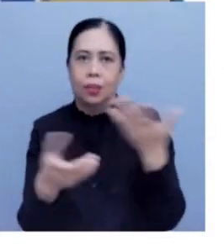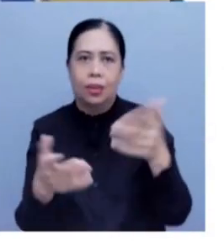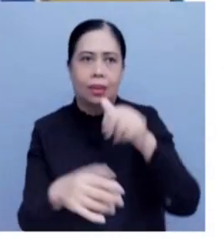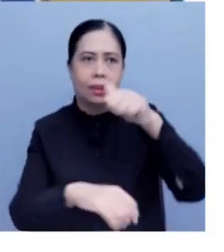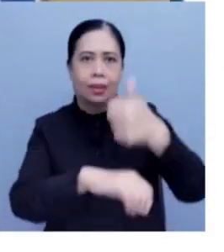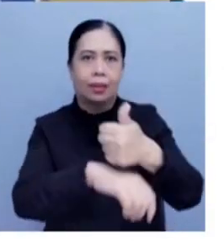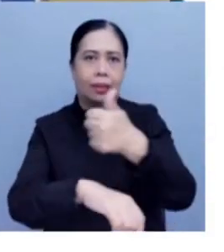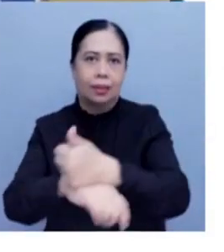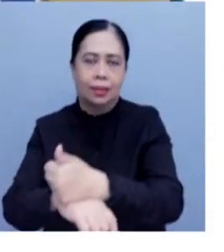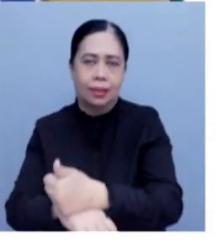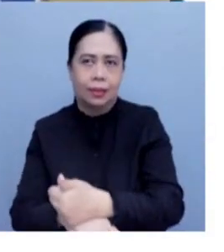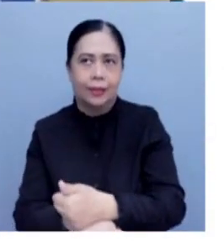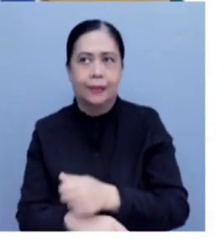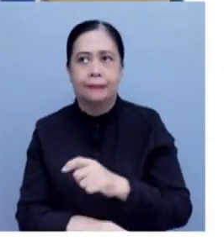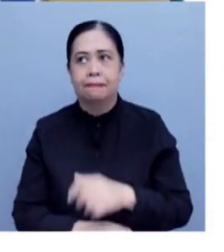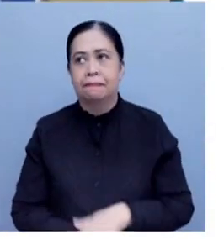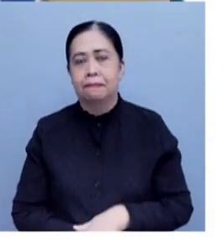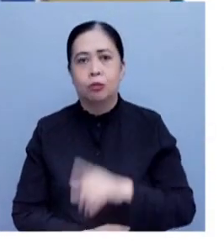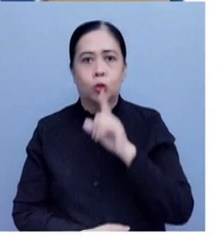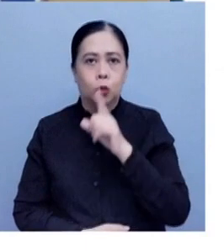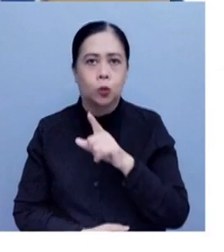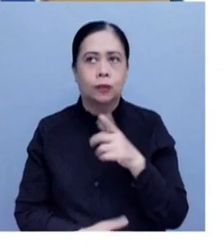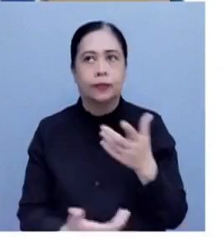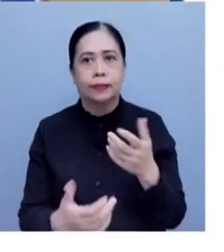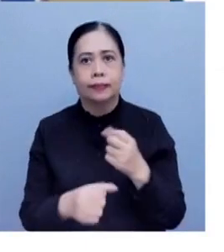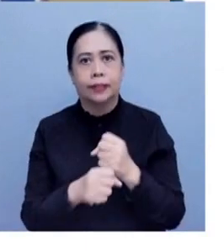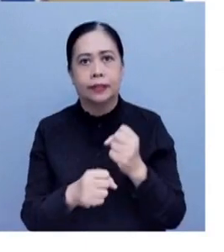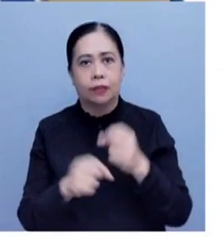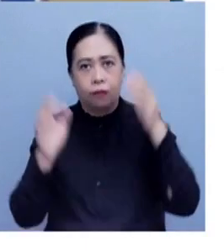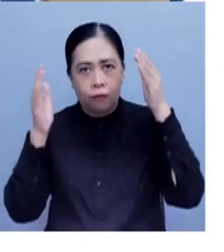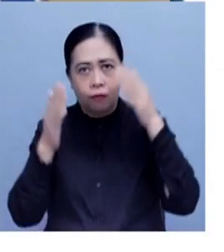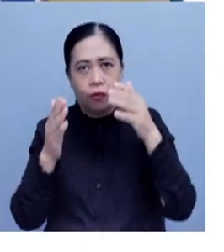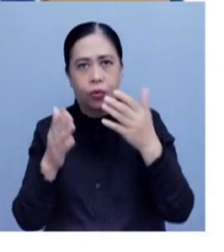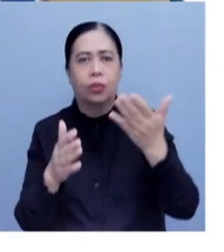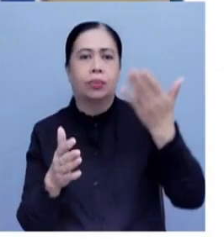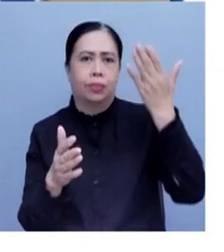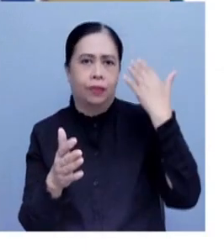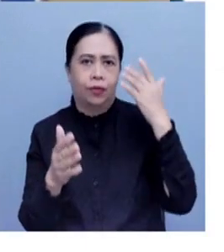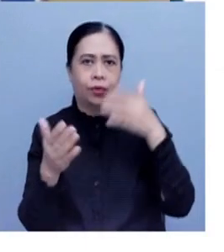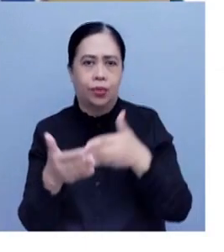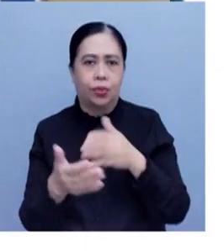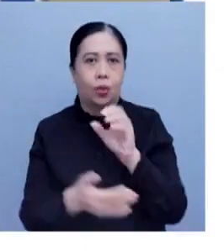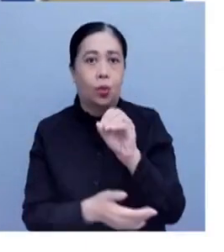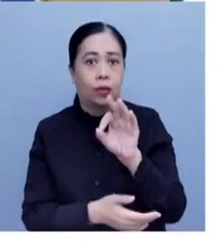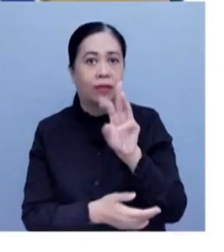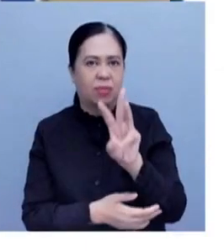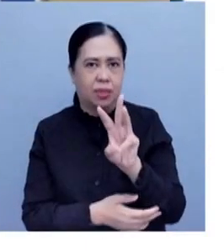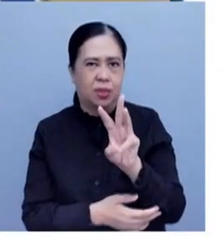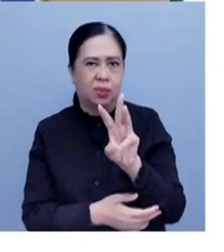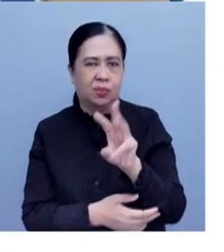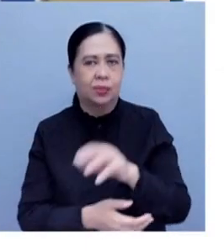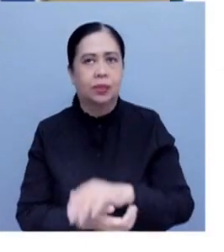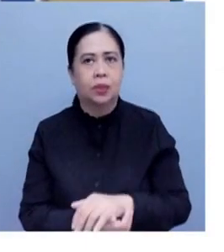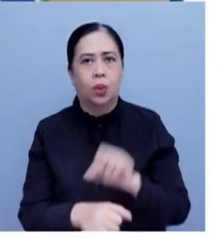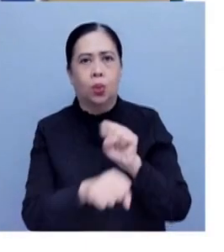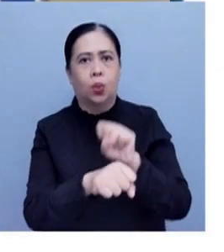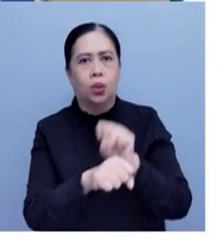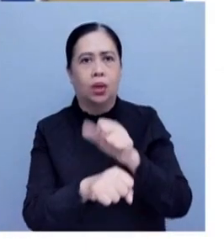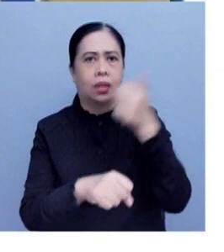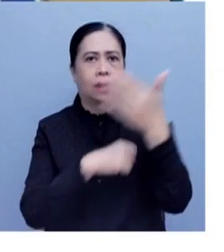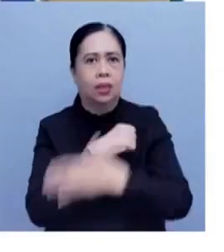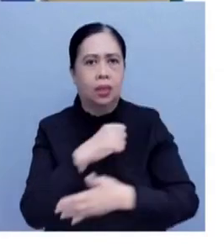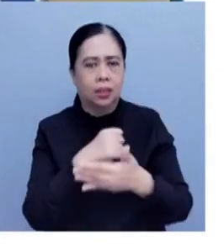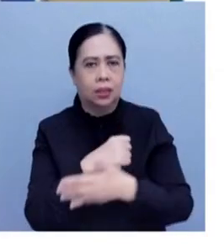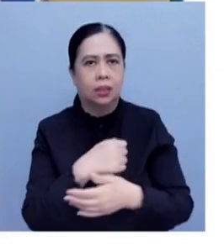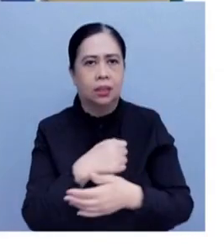really made focus before on our OFWs, working abroad, domestic helpers.